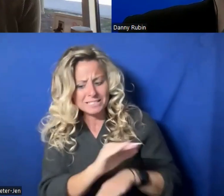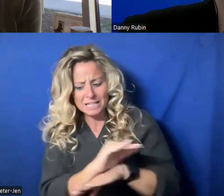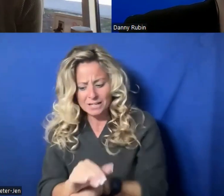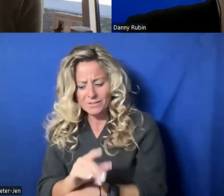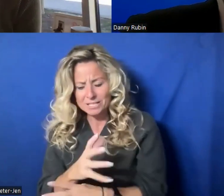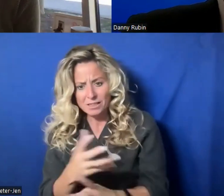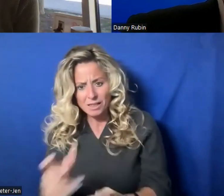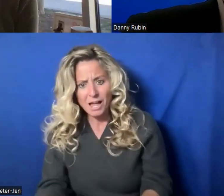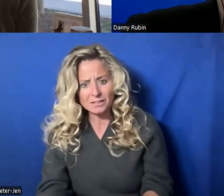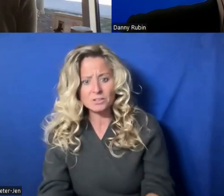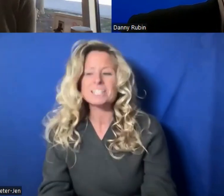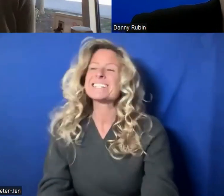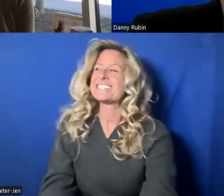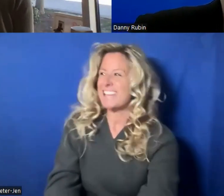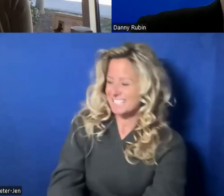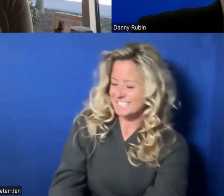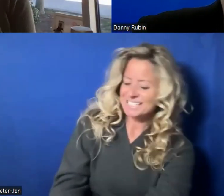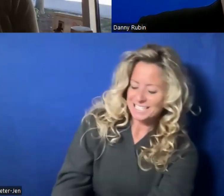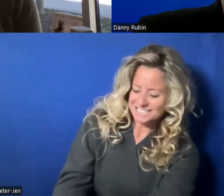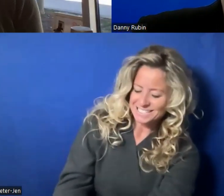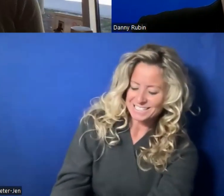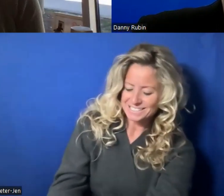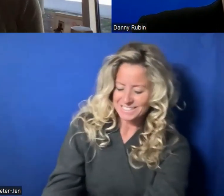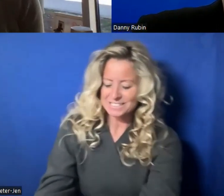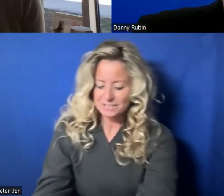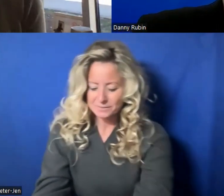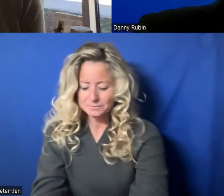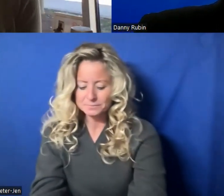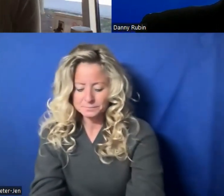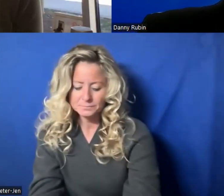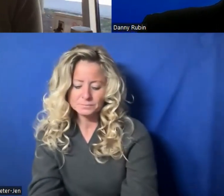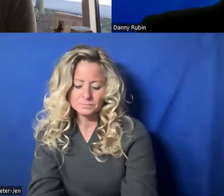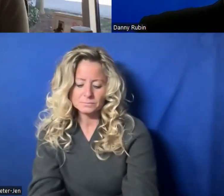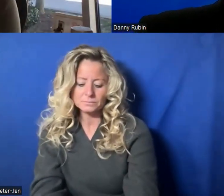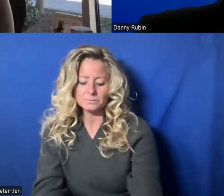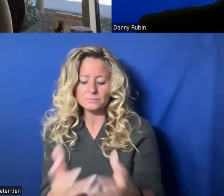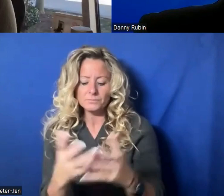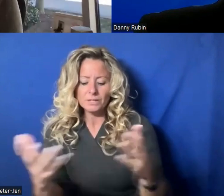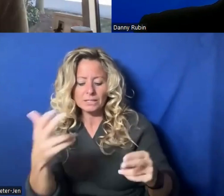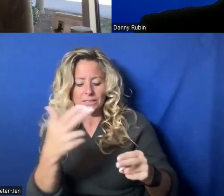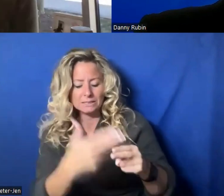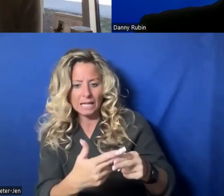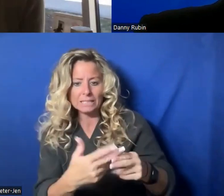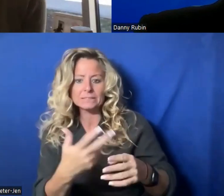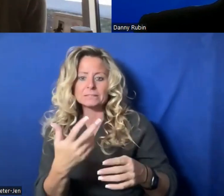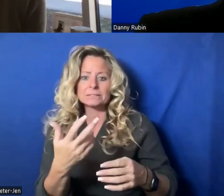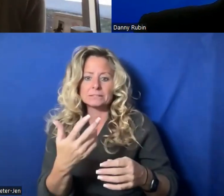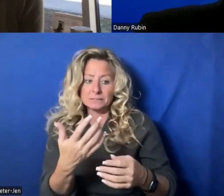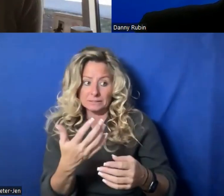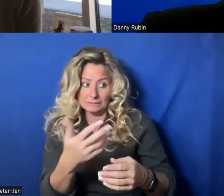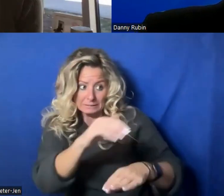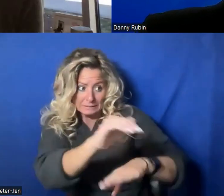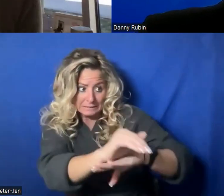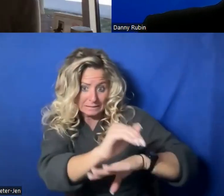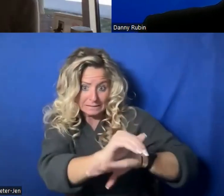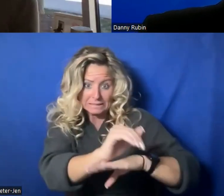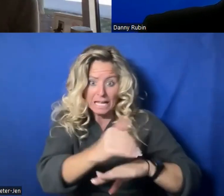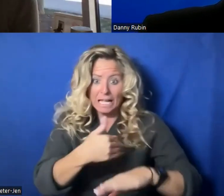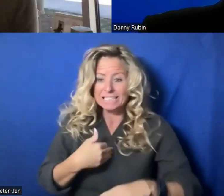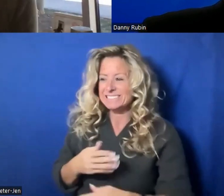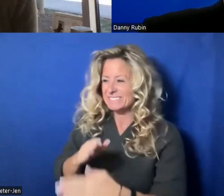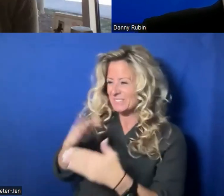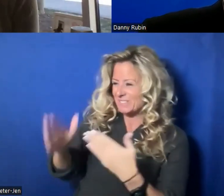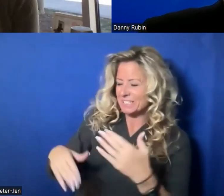quite a bit, I would have Yes. to. Yeah. Yeah. Lots of nights and weekends. And it's not extra pay, it's just part of the job. Part of the